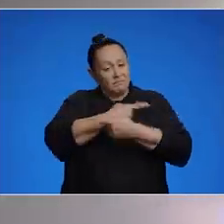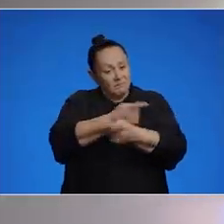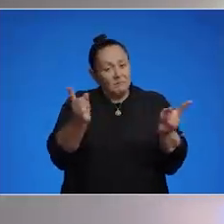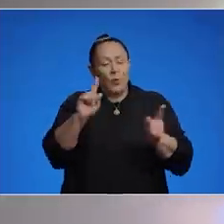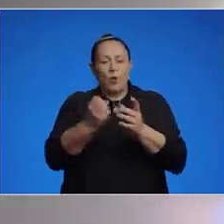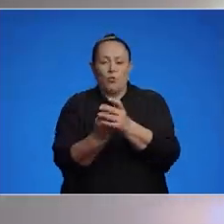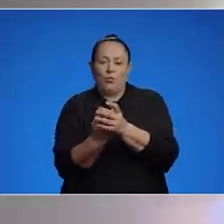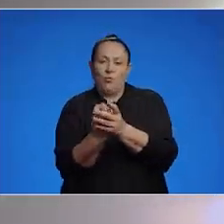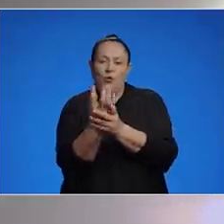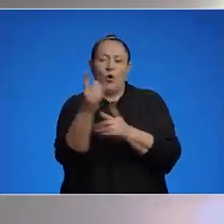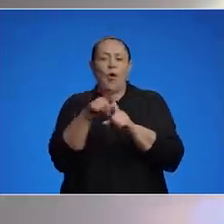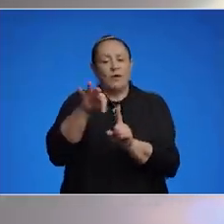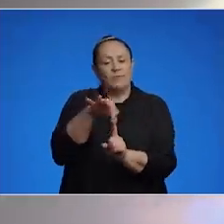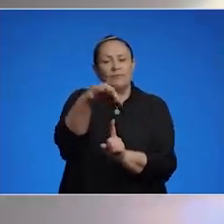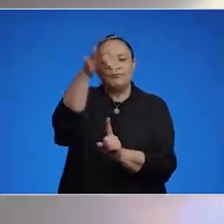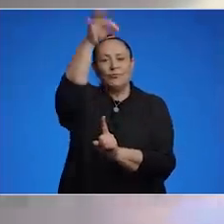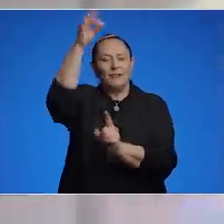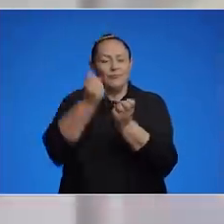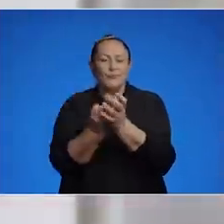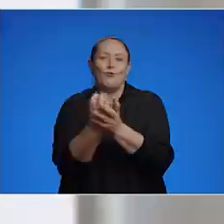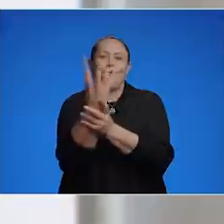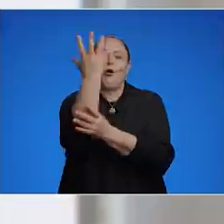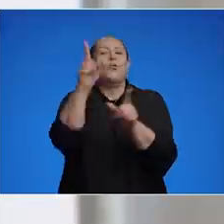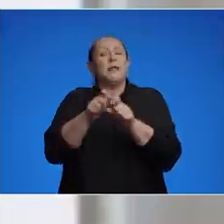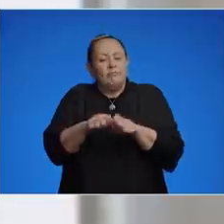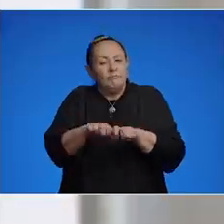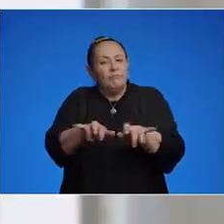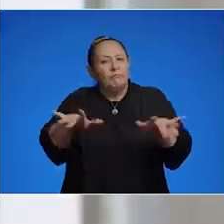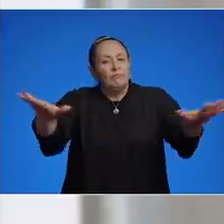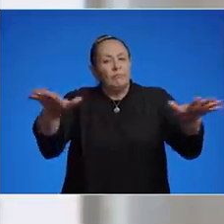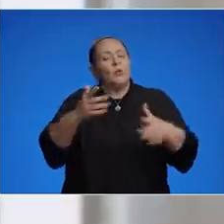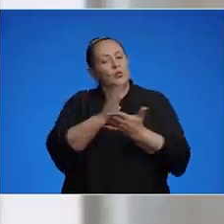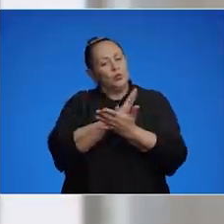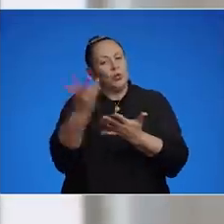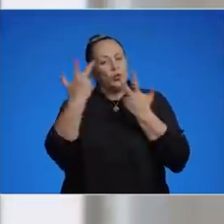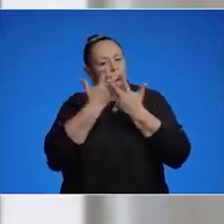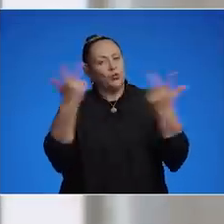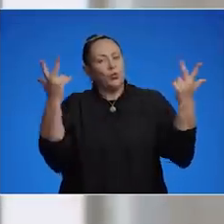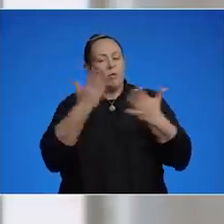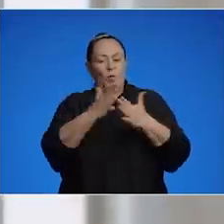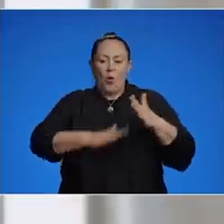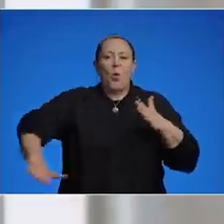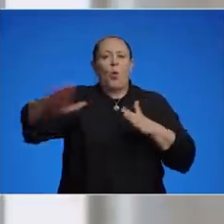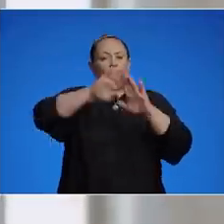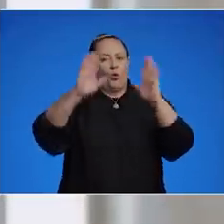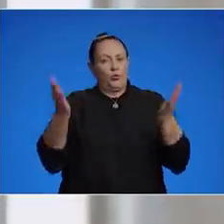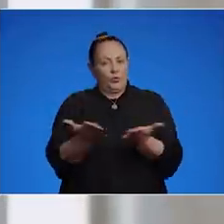make a virtuous branch grow for David, who shall practice honesty and integrity in the land.